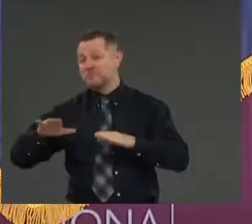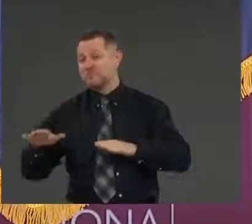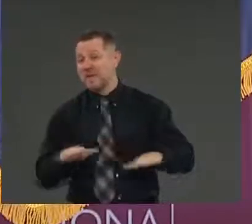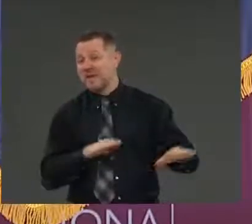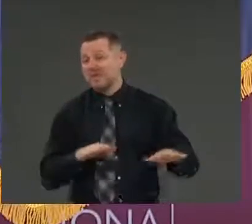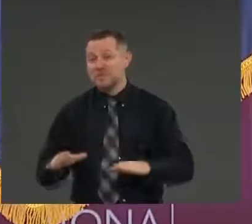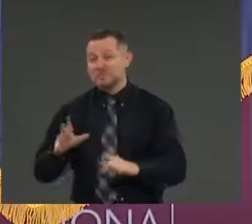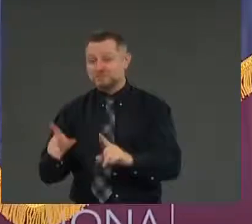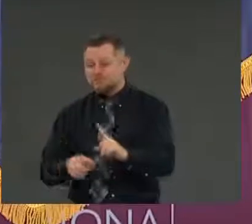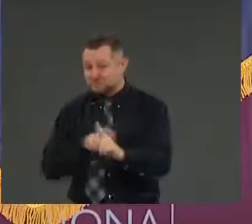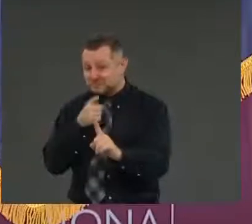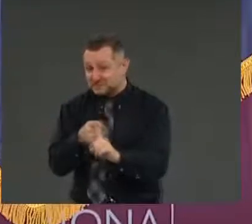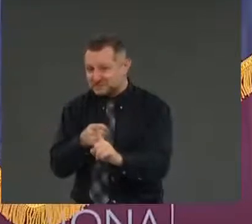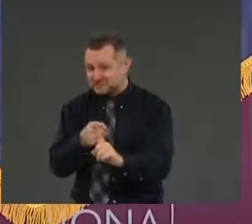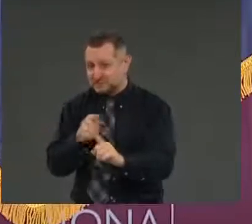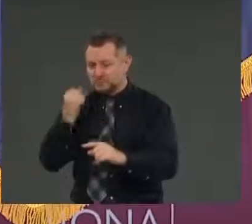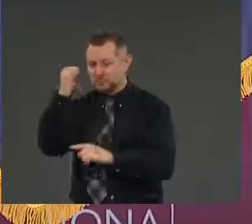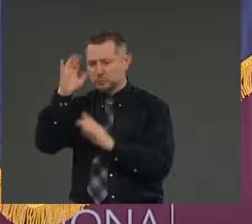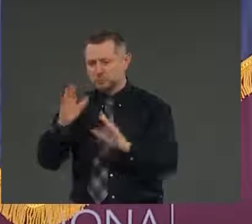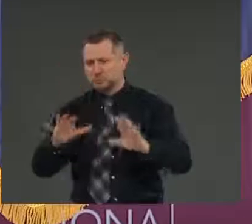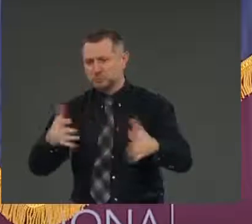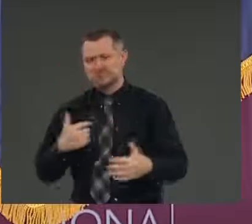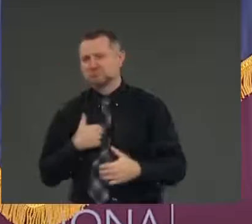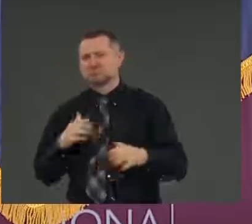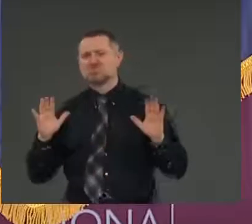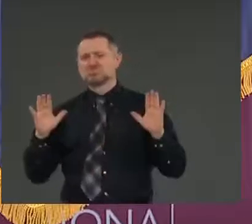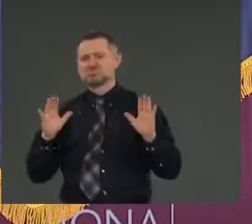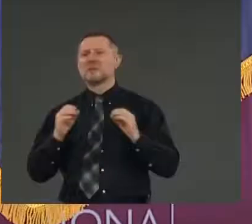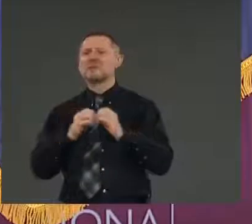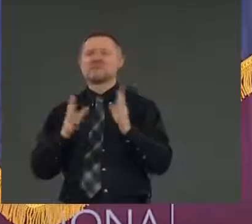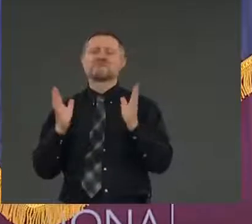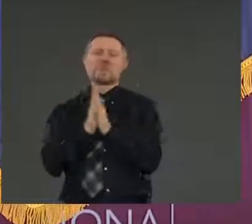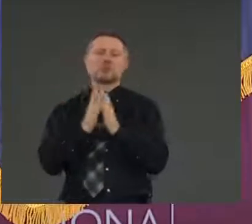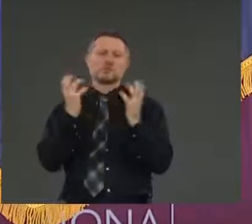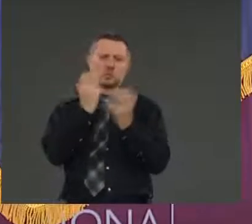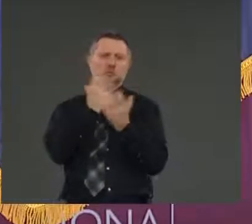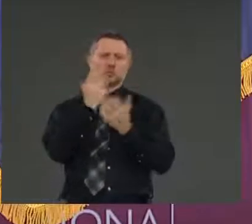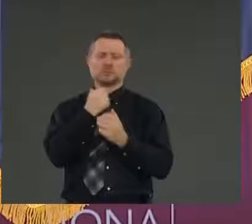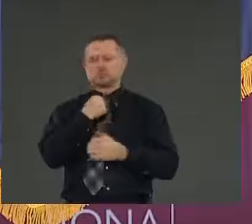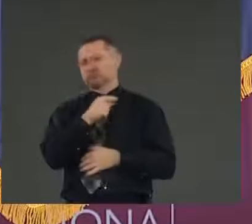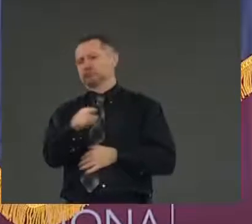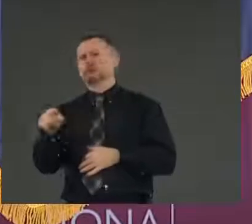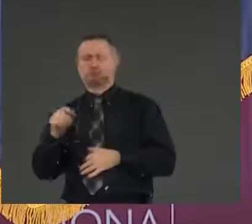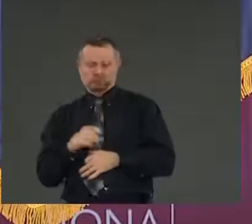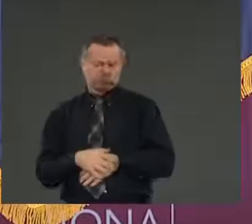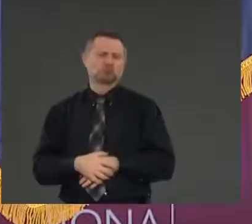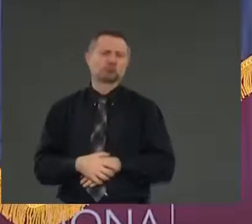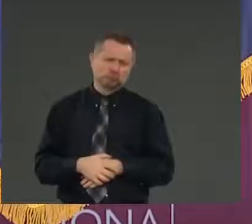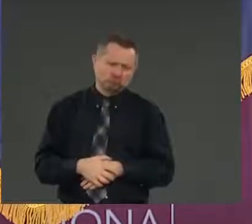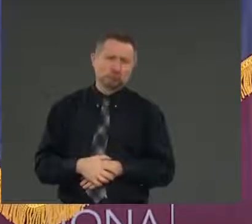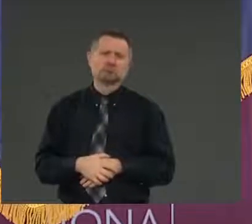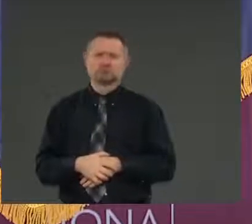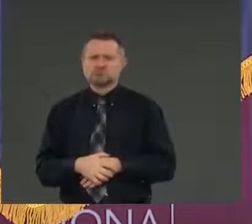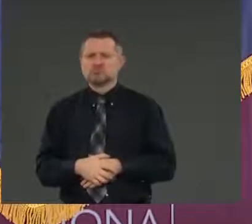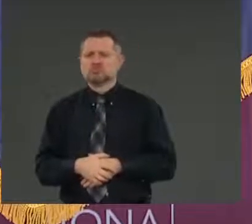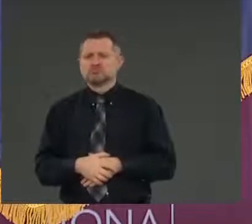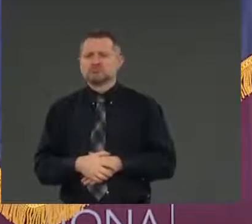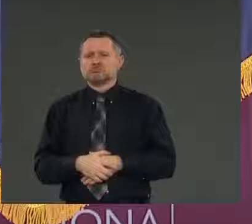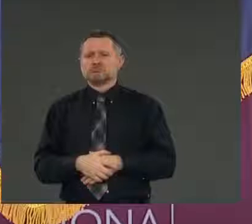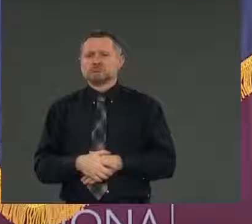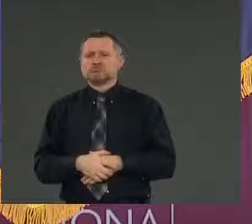particular protest. You had a lot of violence on some of these protests. Specifically. Yeah,